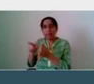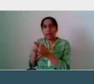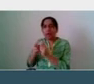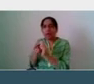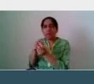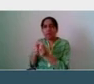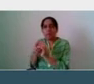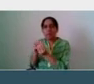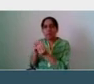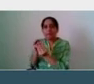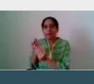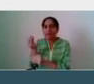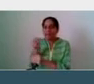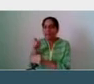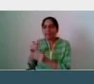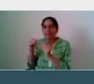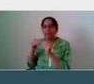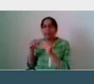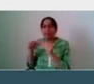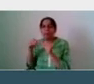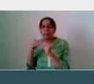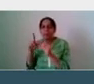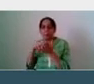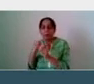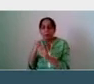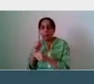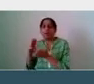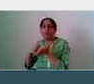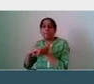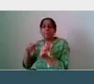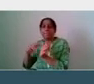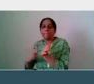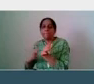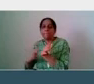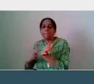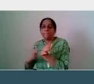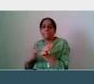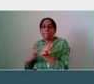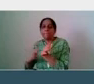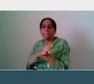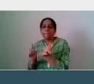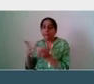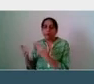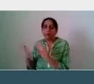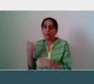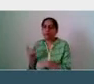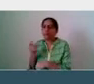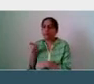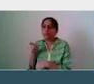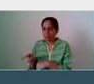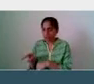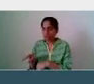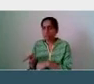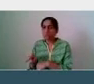but through uh hands or science okay manual babbling so in babbling it's a very clear marked stage in language